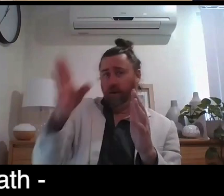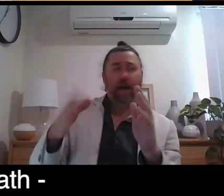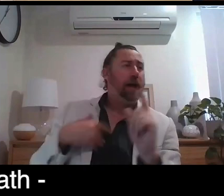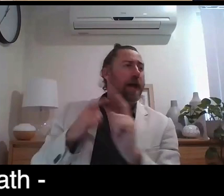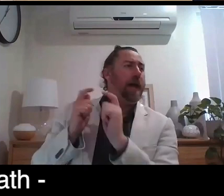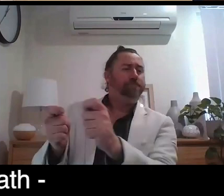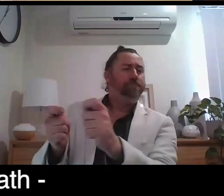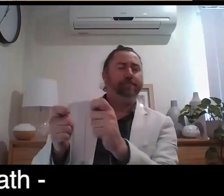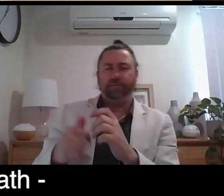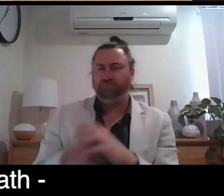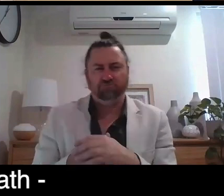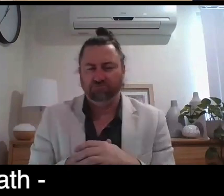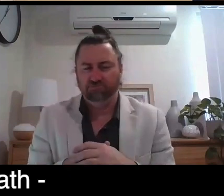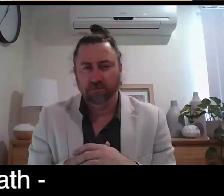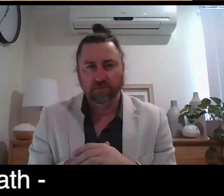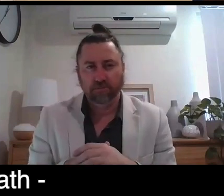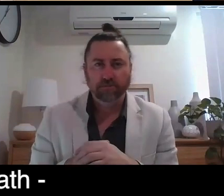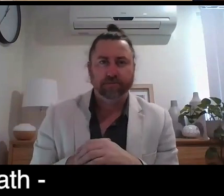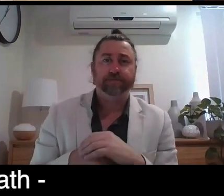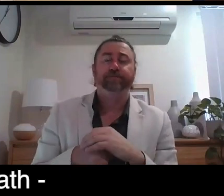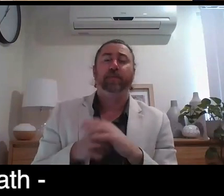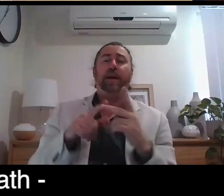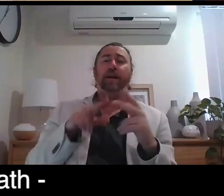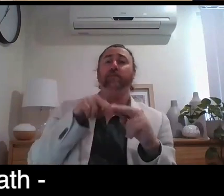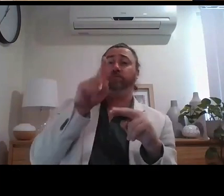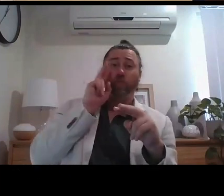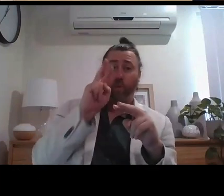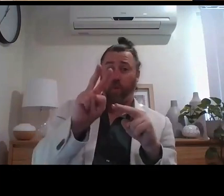Look, secondly, I think if you were to go down this path,